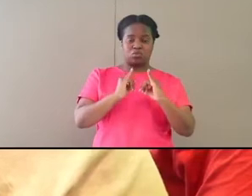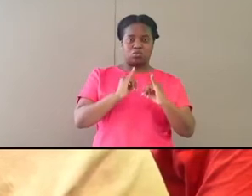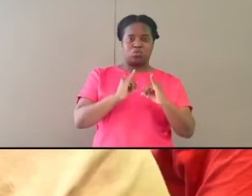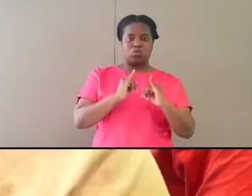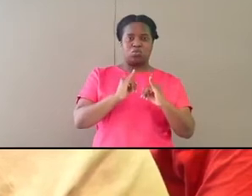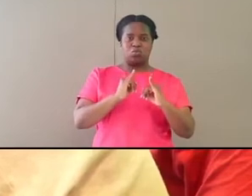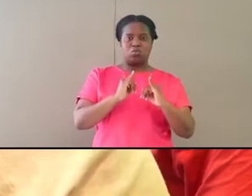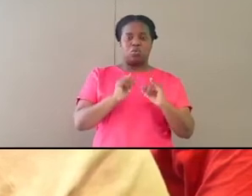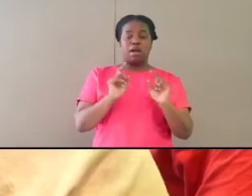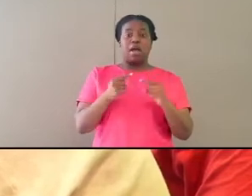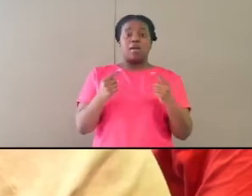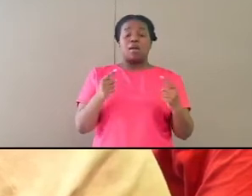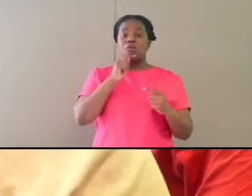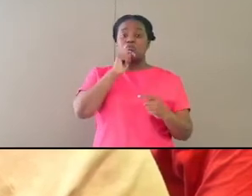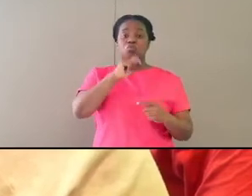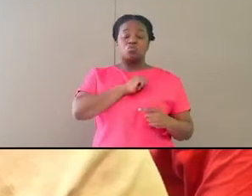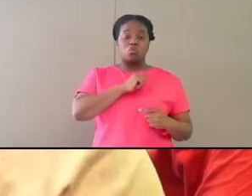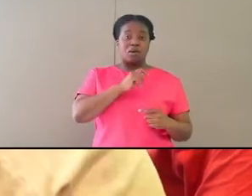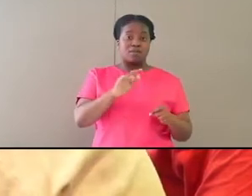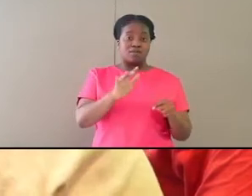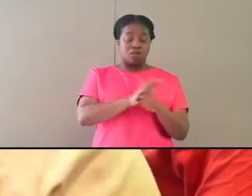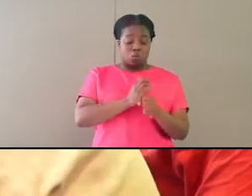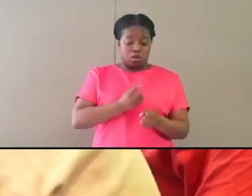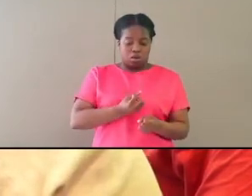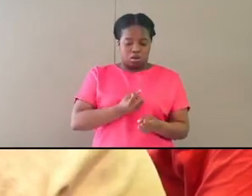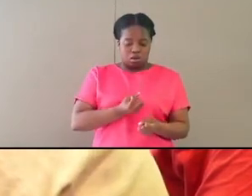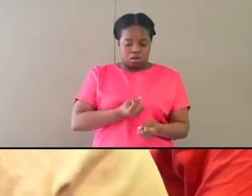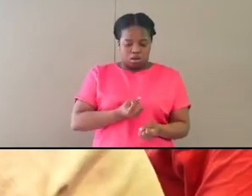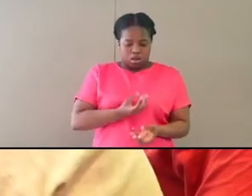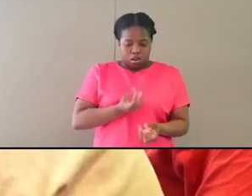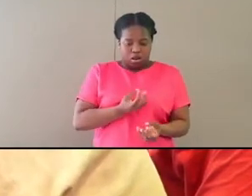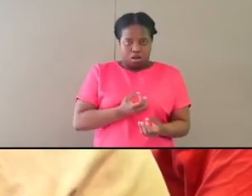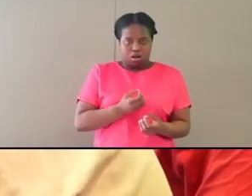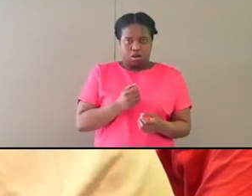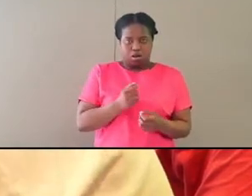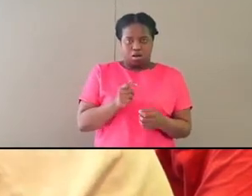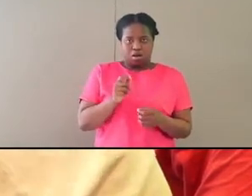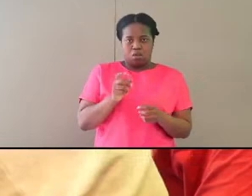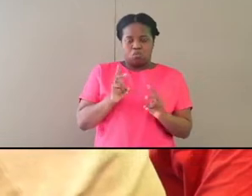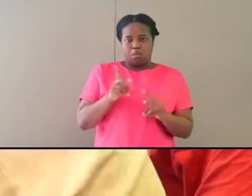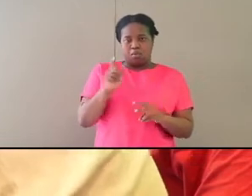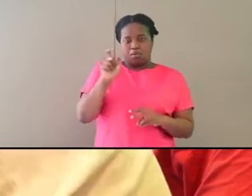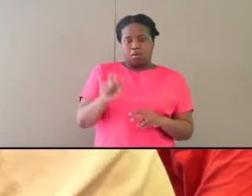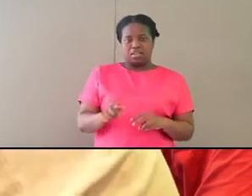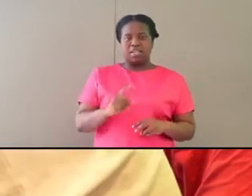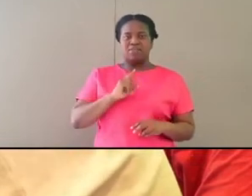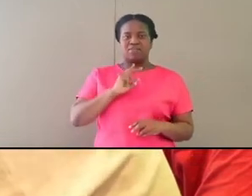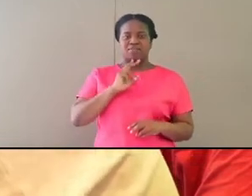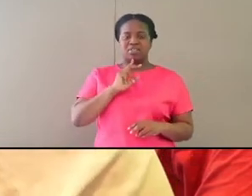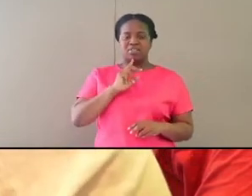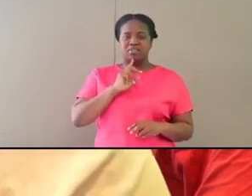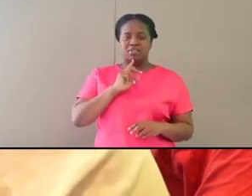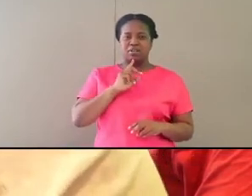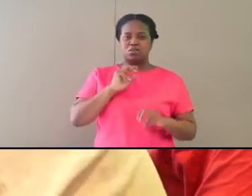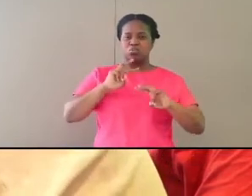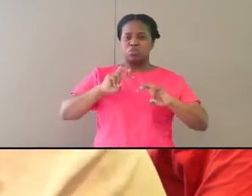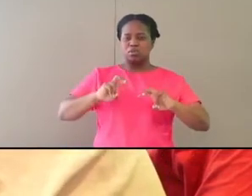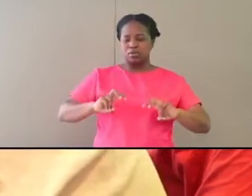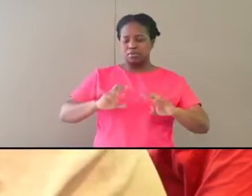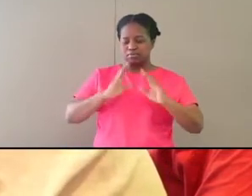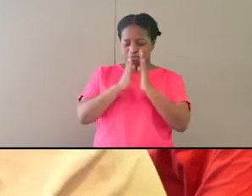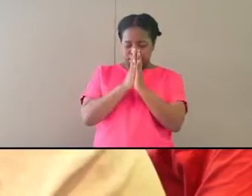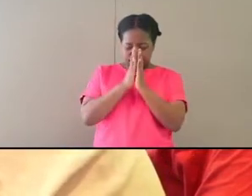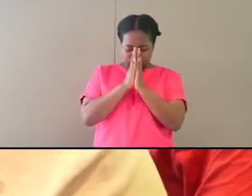I cannot really express myself that like a normal speaking person. The researchers, please help